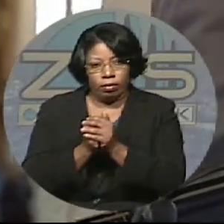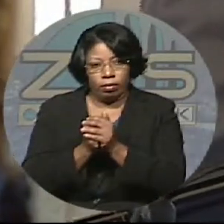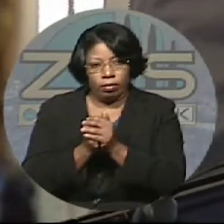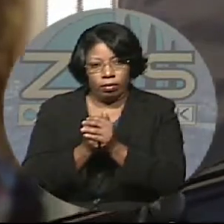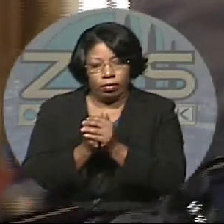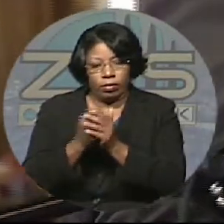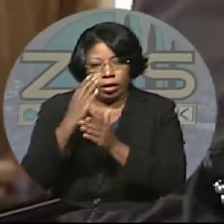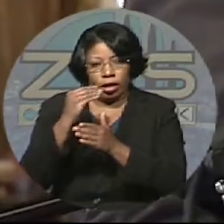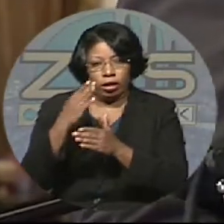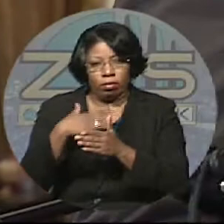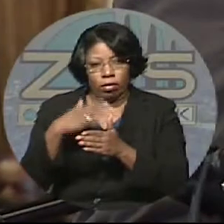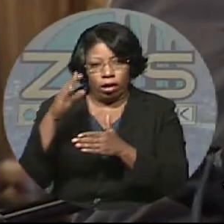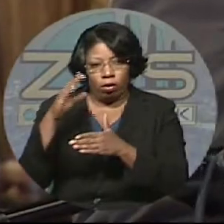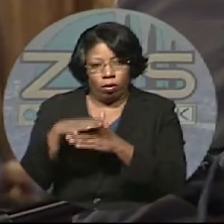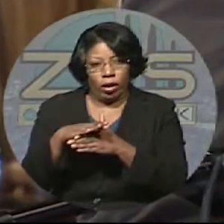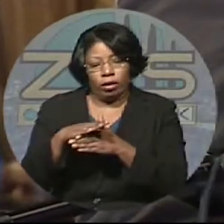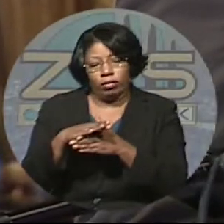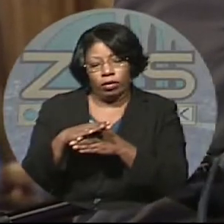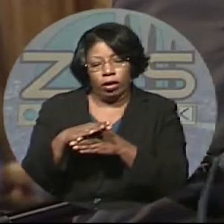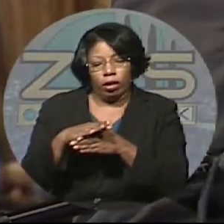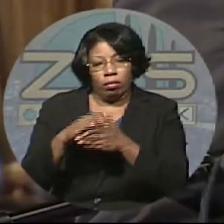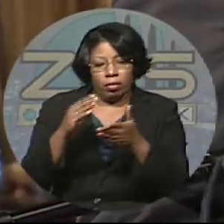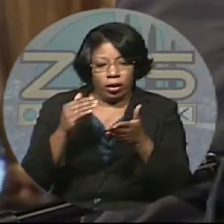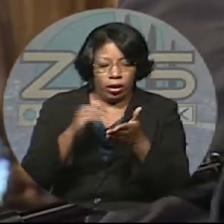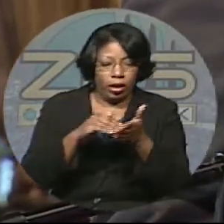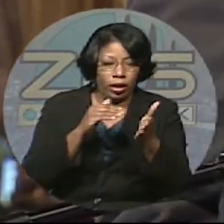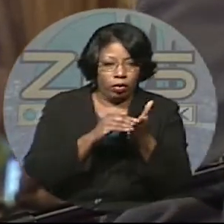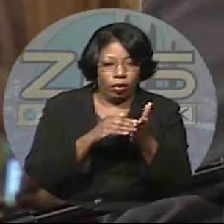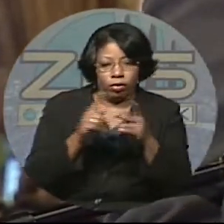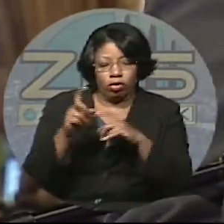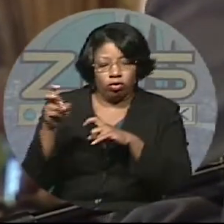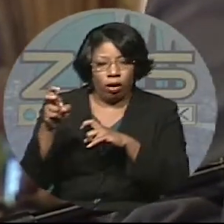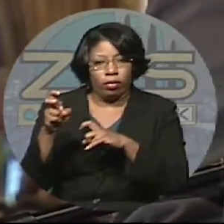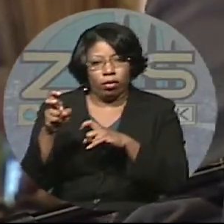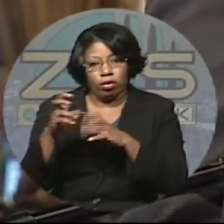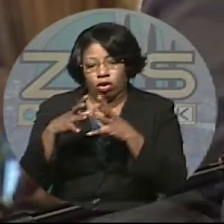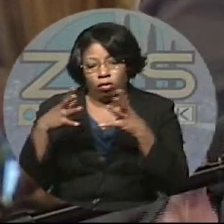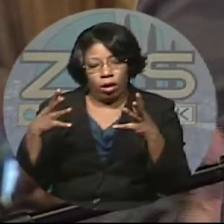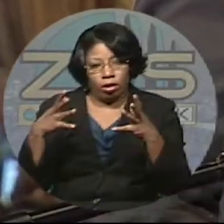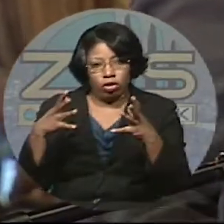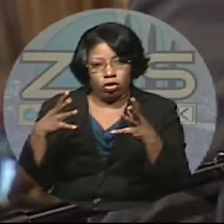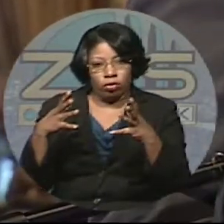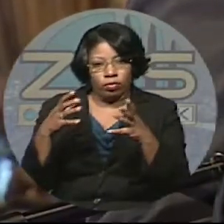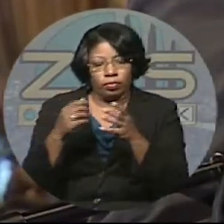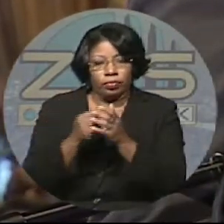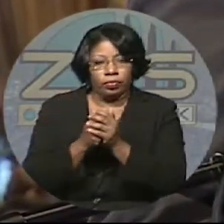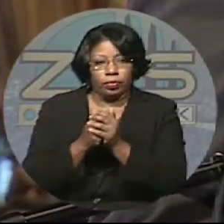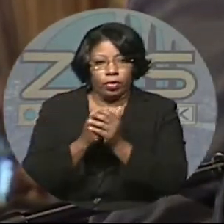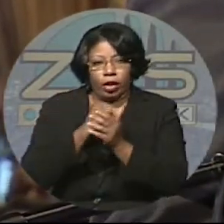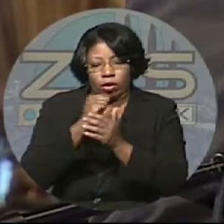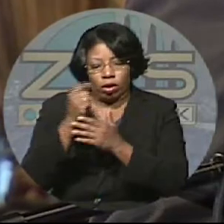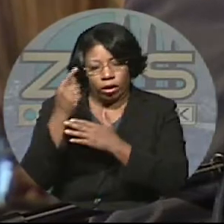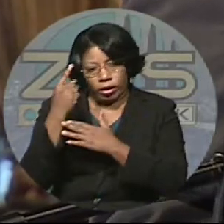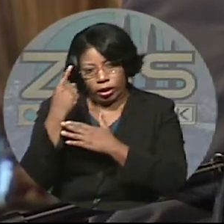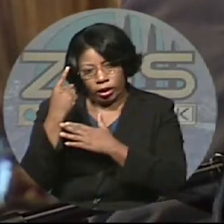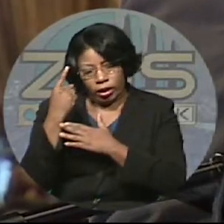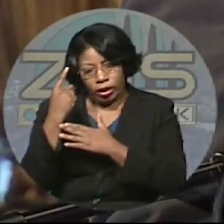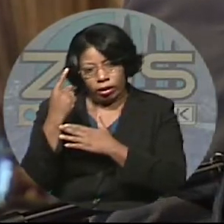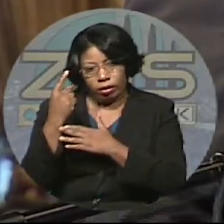And for my wife, from time to time you have to travel so much, and you take it for granted, and